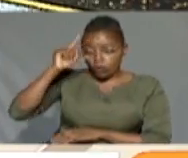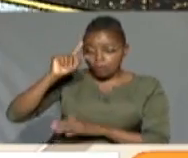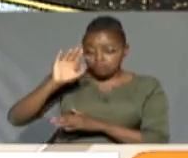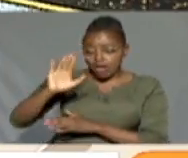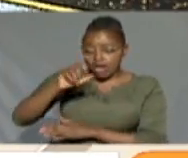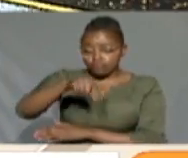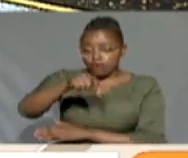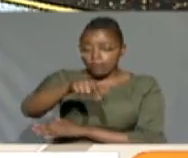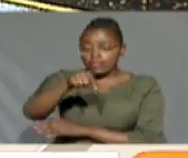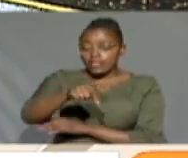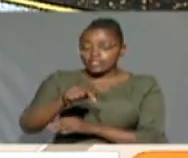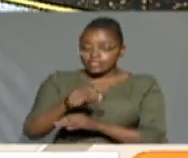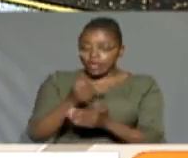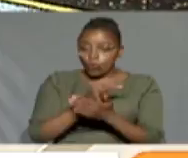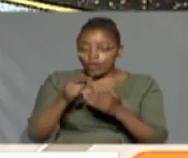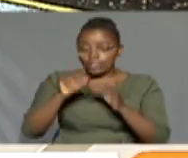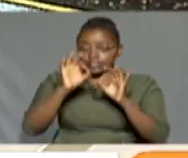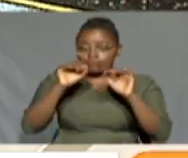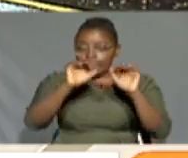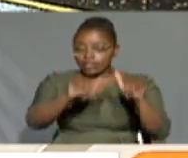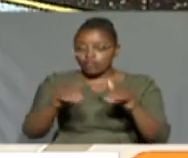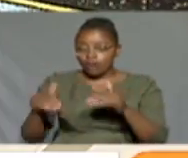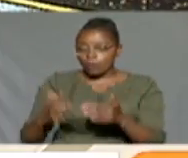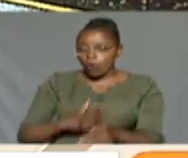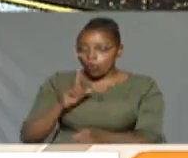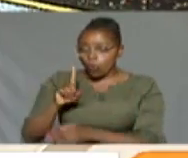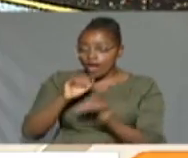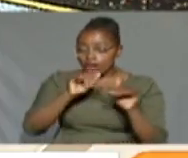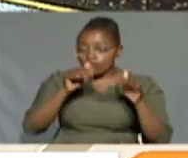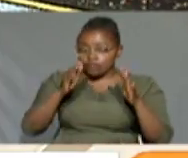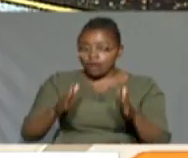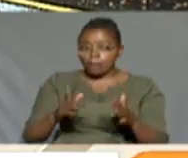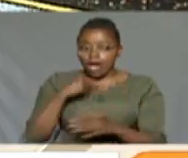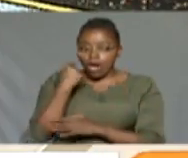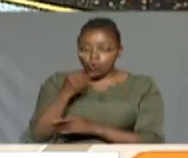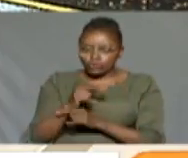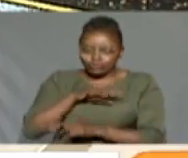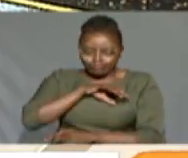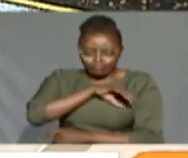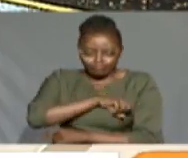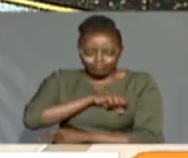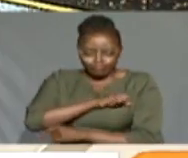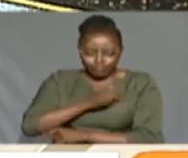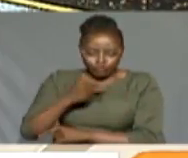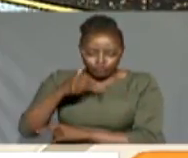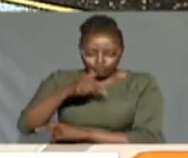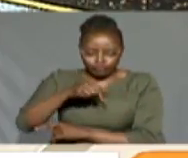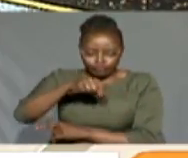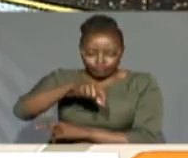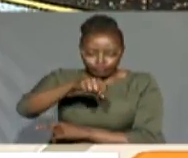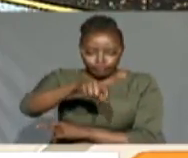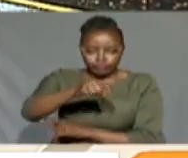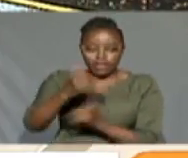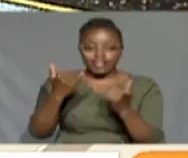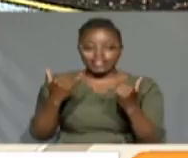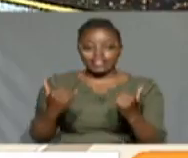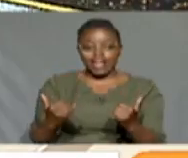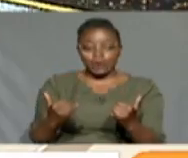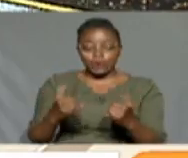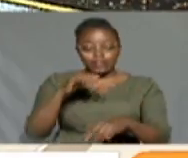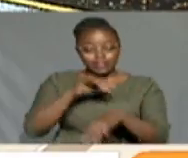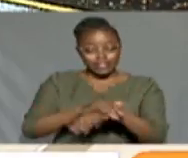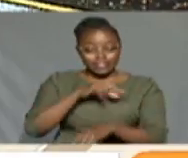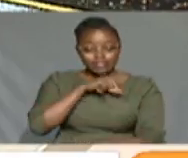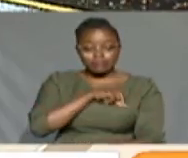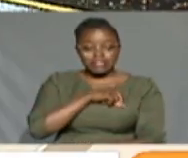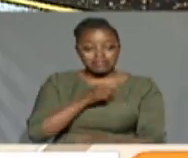On this week's Smart Farm, Denis Otieno visited one such farmer who has been patient with the drip irrigation method and is now reaping the